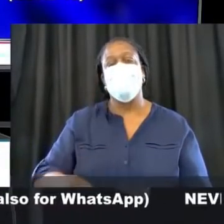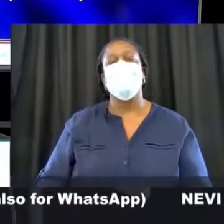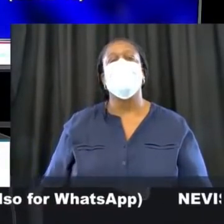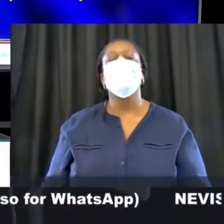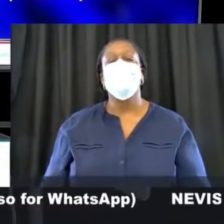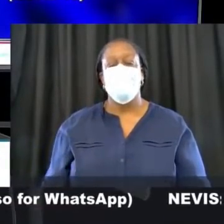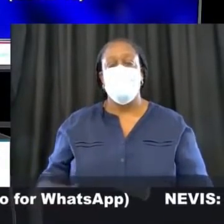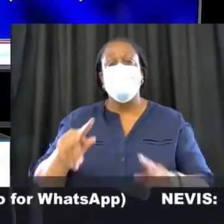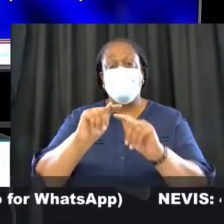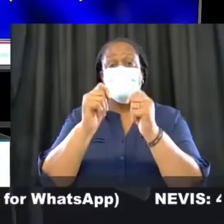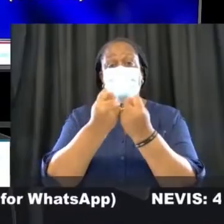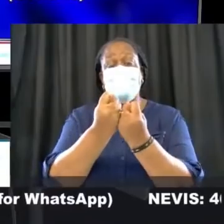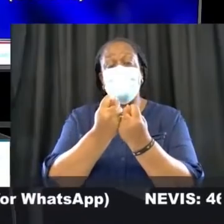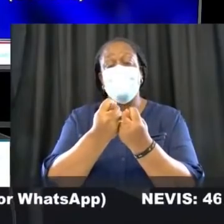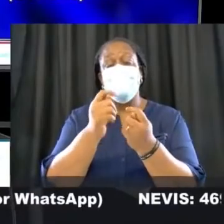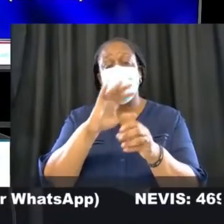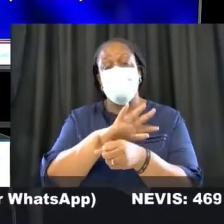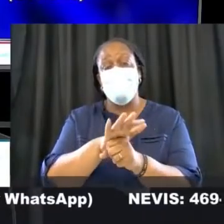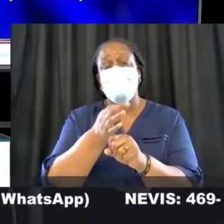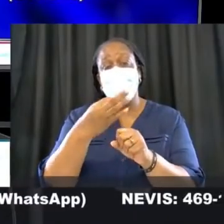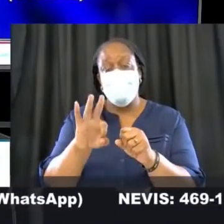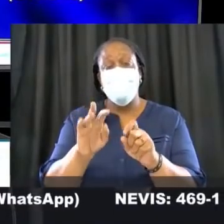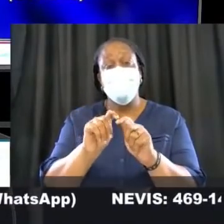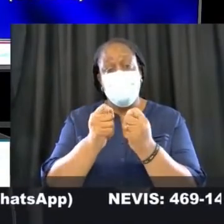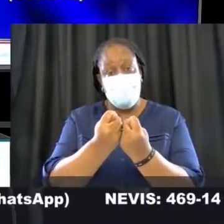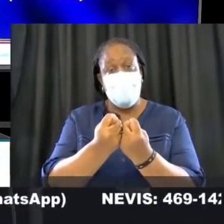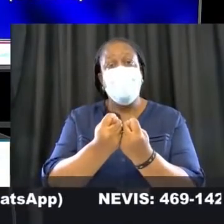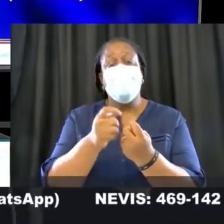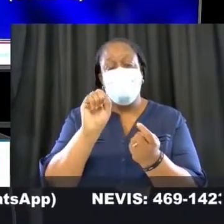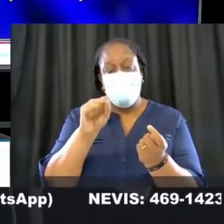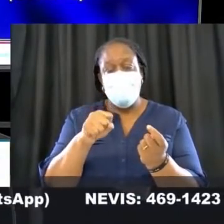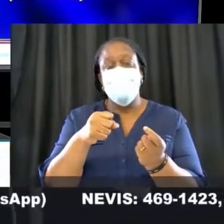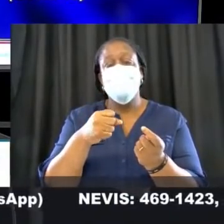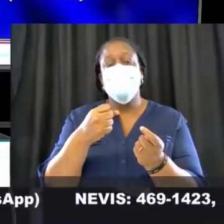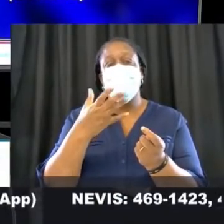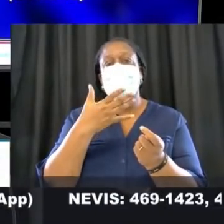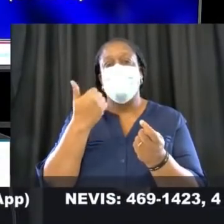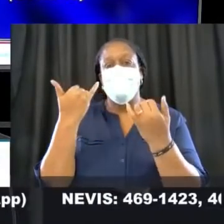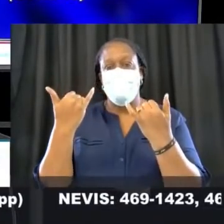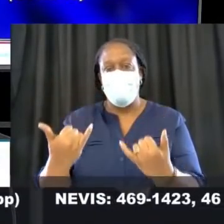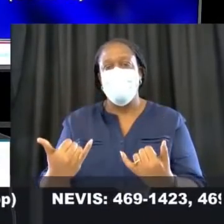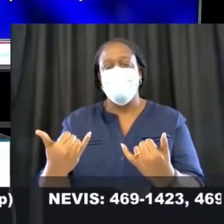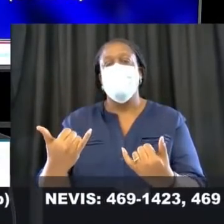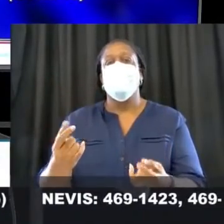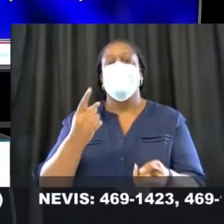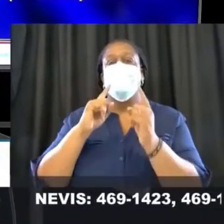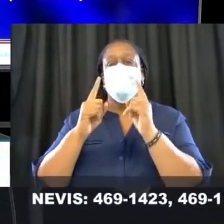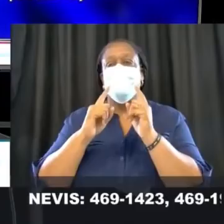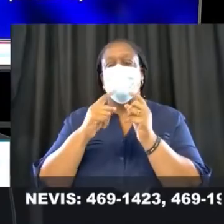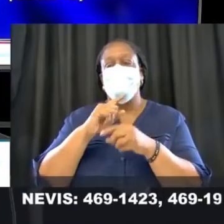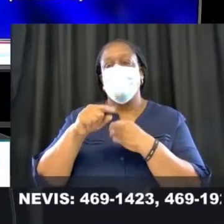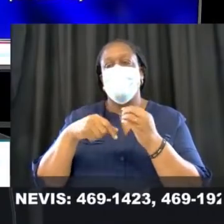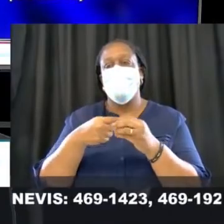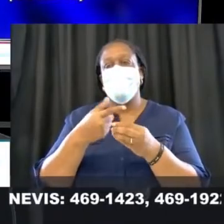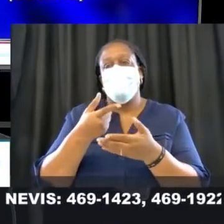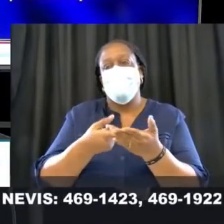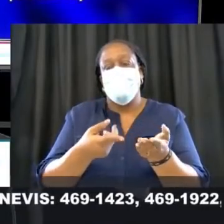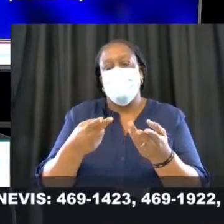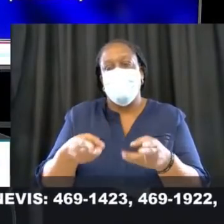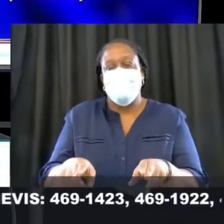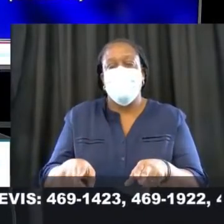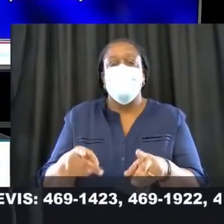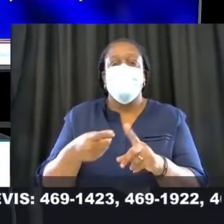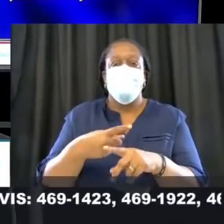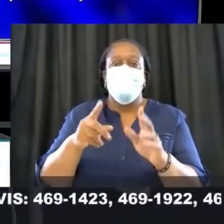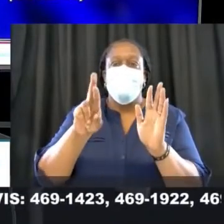National COVID-19 Task Force, and he will bring us his usual update with